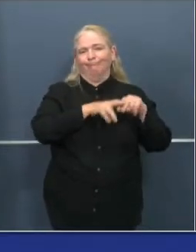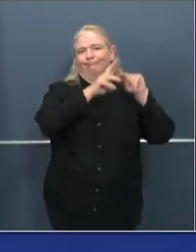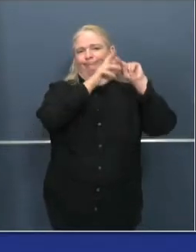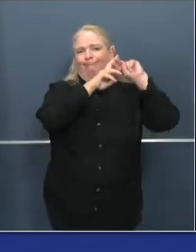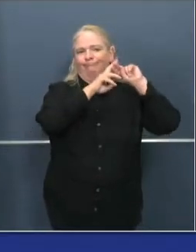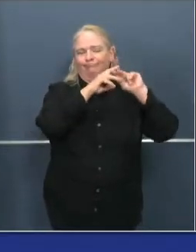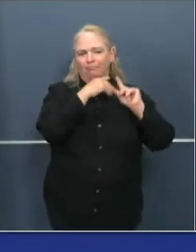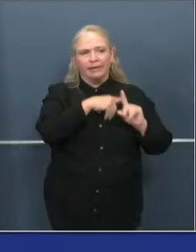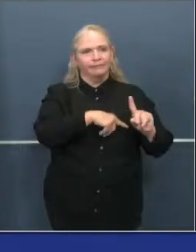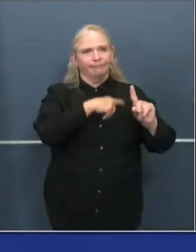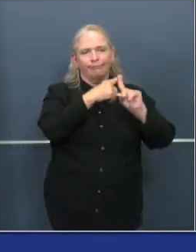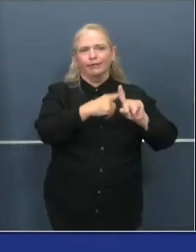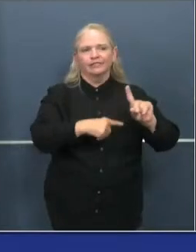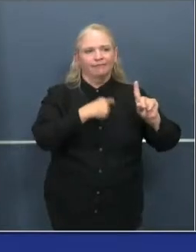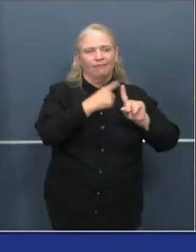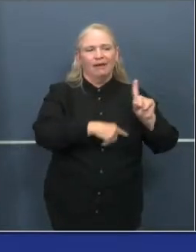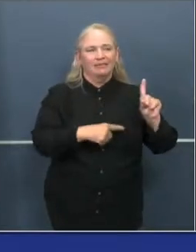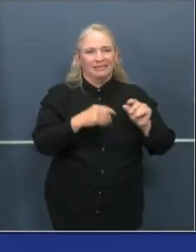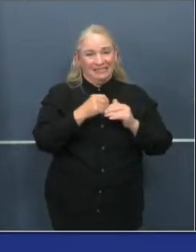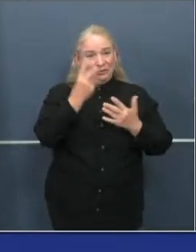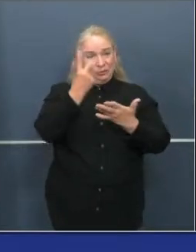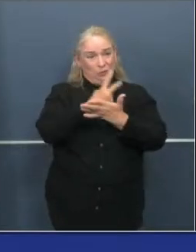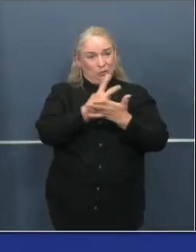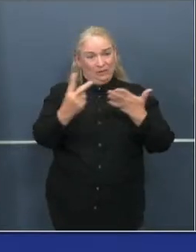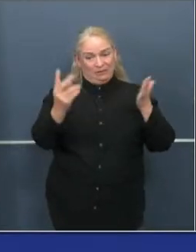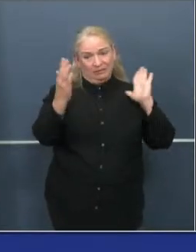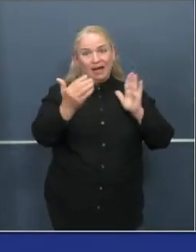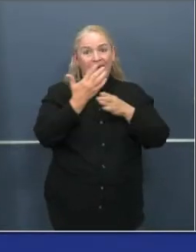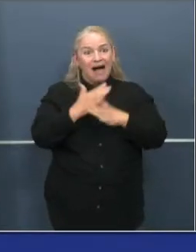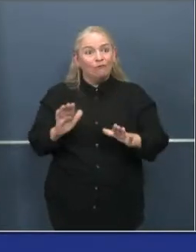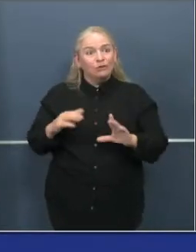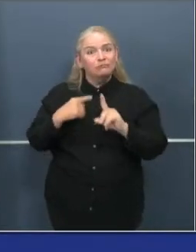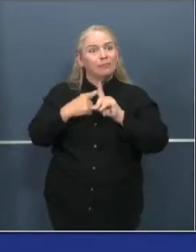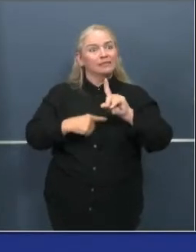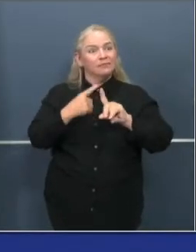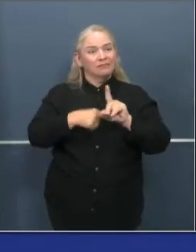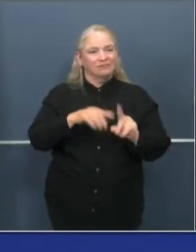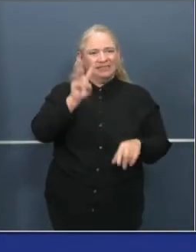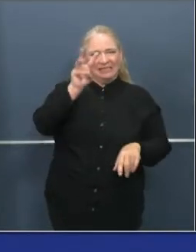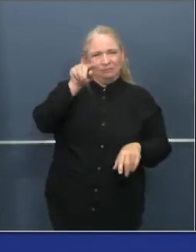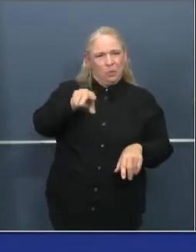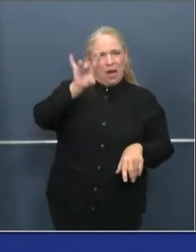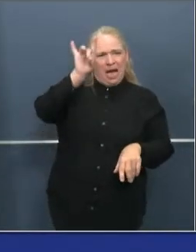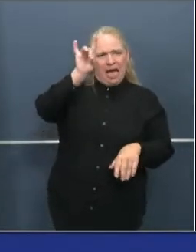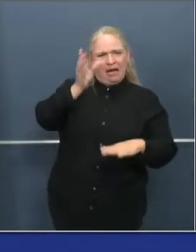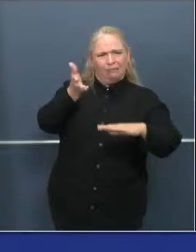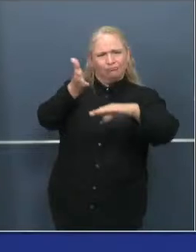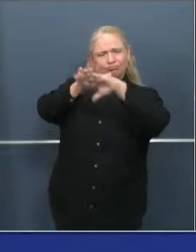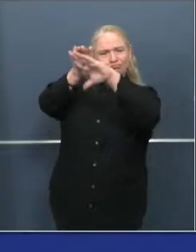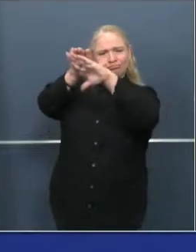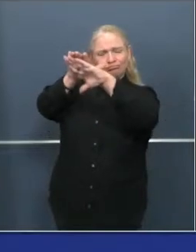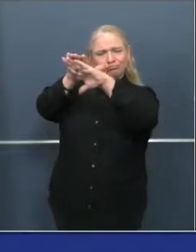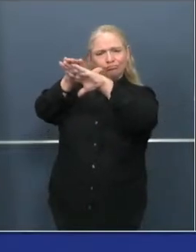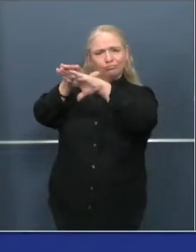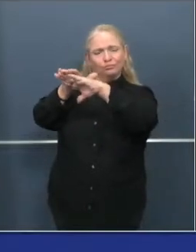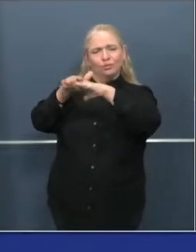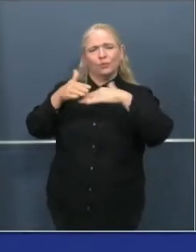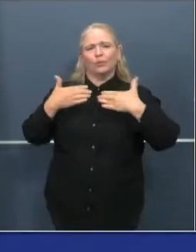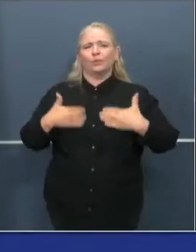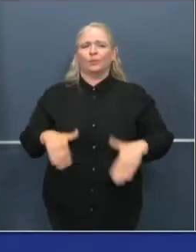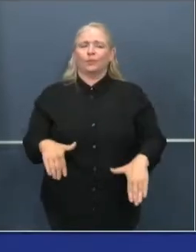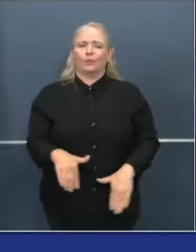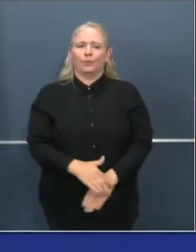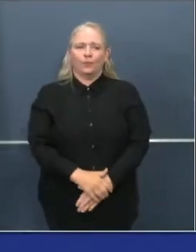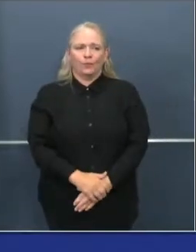6.8%. Let me give you a closer look at the test positivity rate reflected in a slide many of you have become familiar